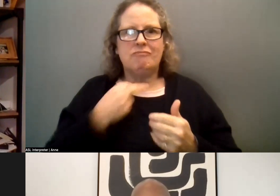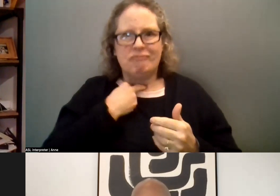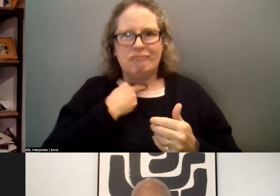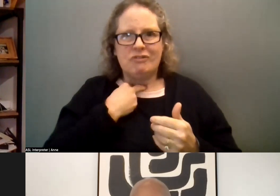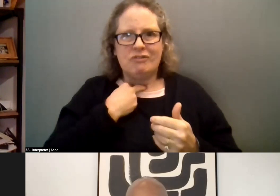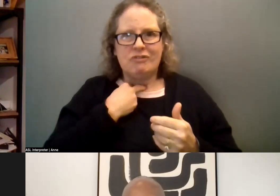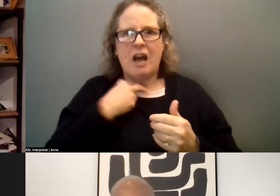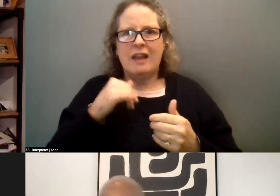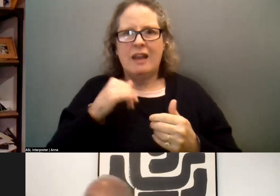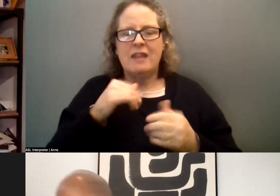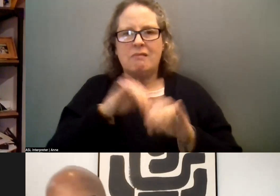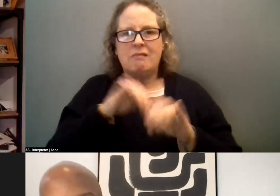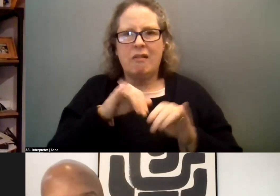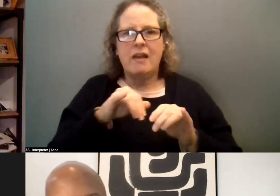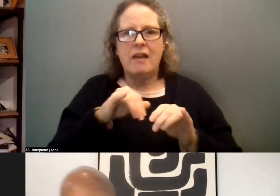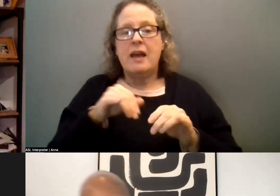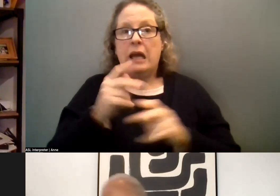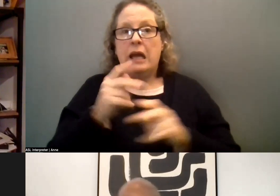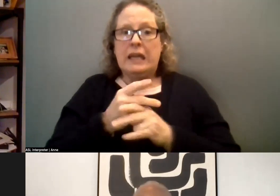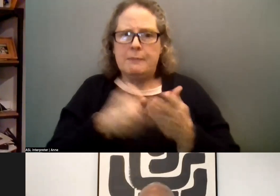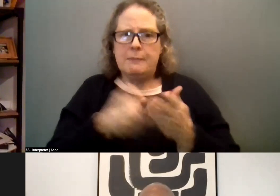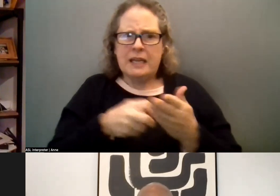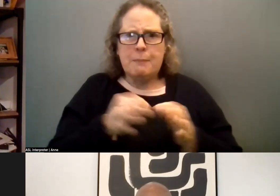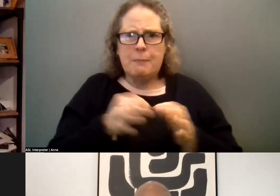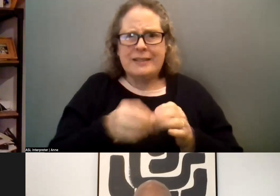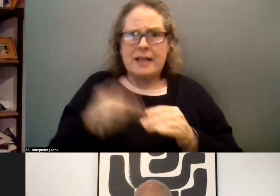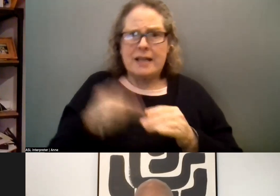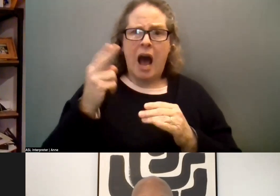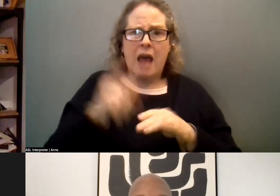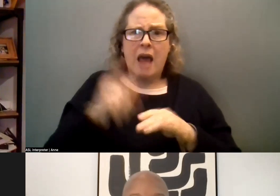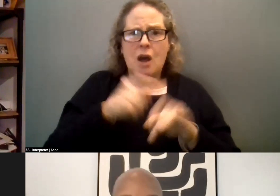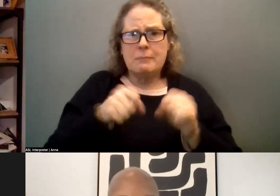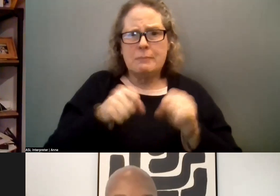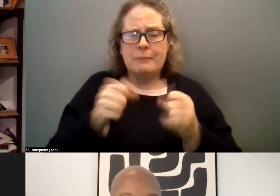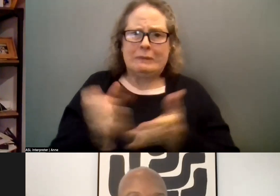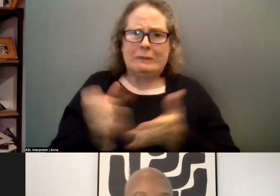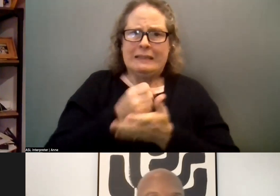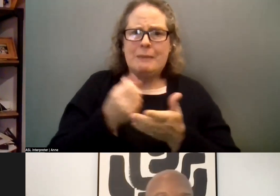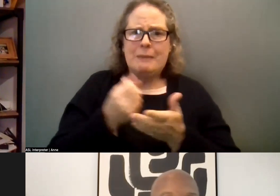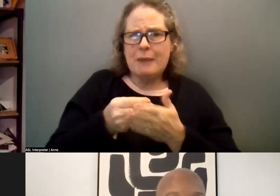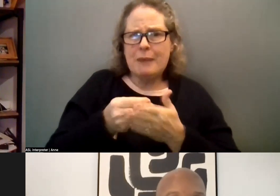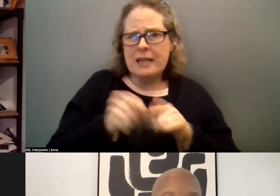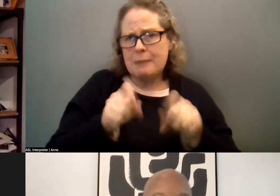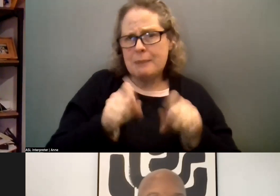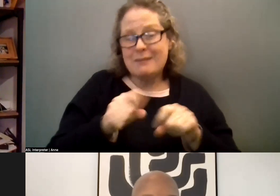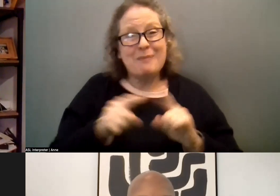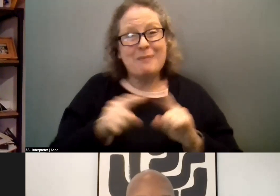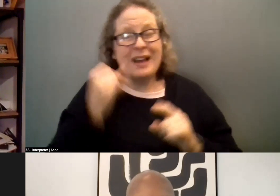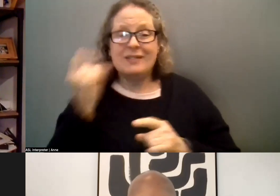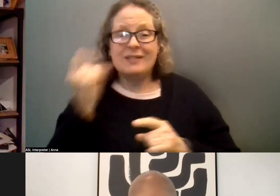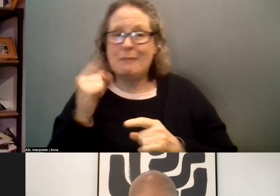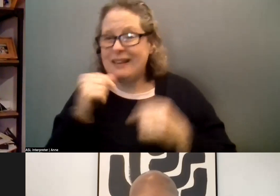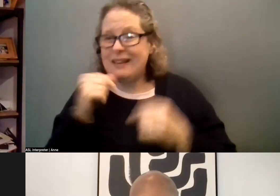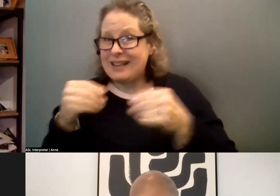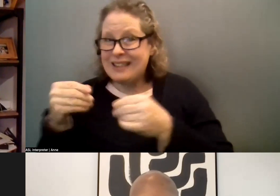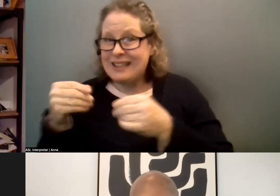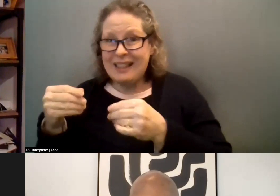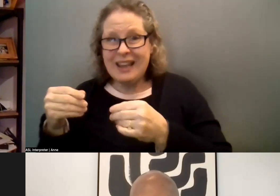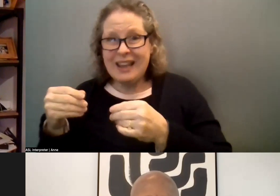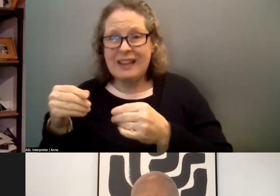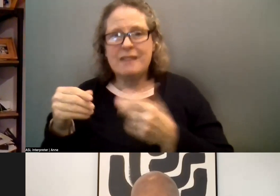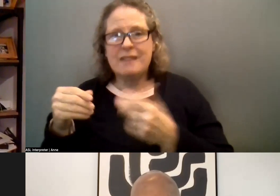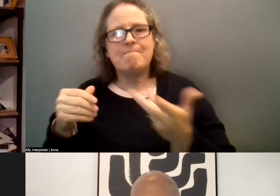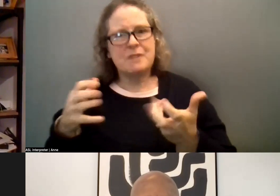can because you want to maximize revenue for as long as you can. Then if something is underperforming for a particular reason, you want to move closer